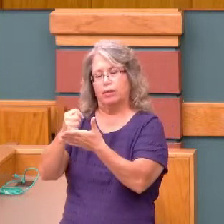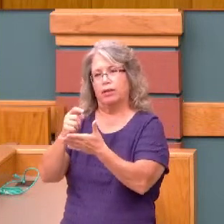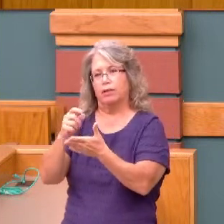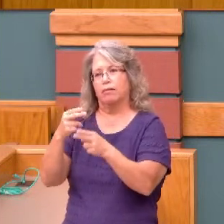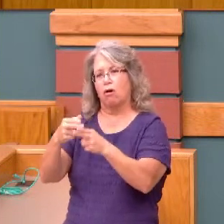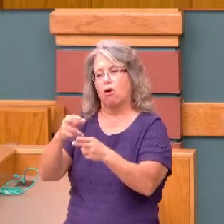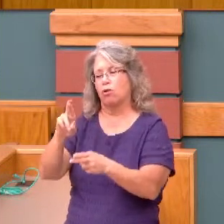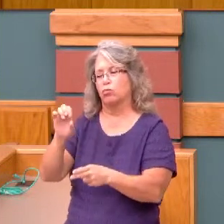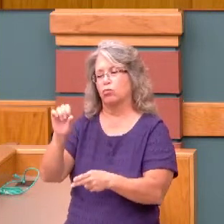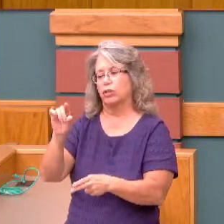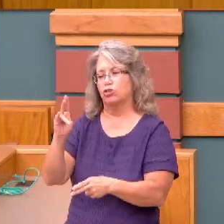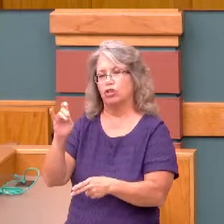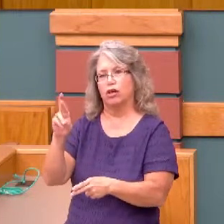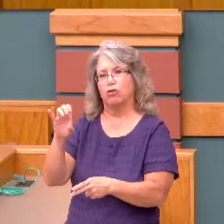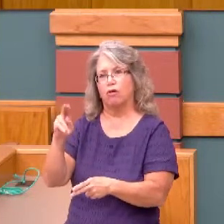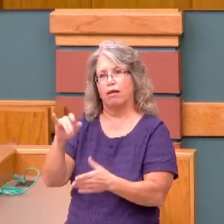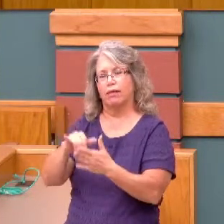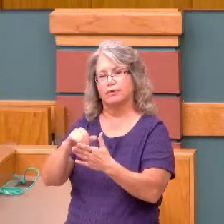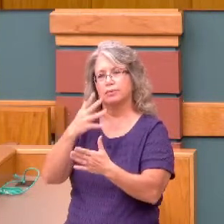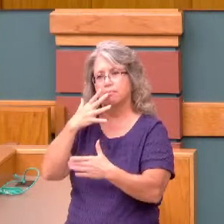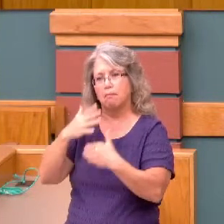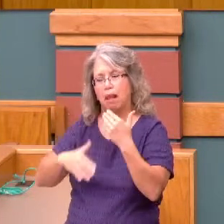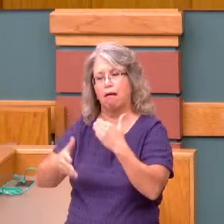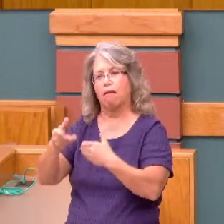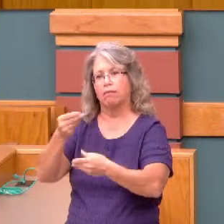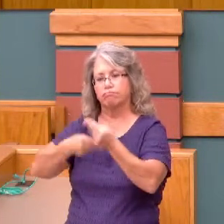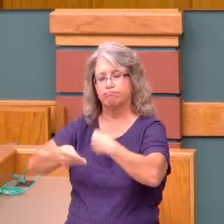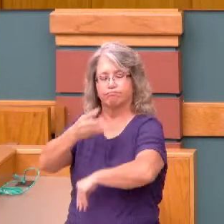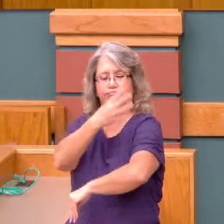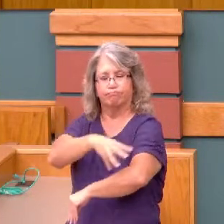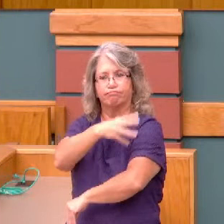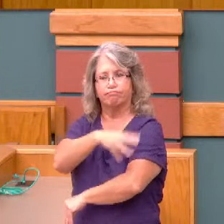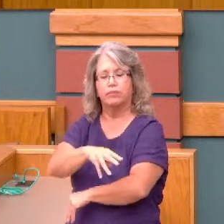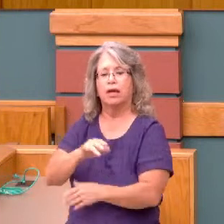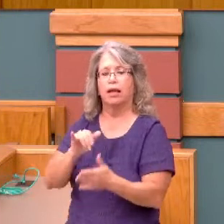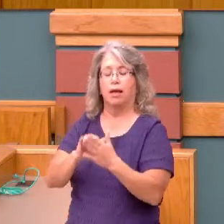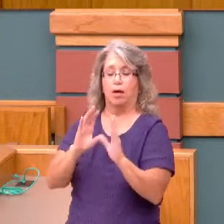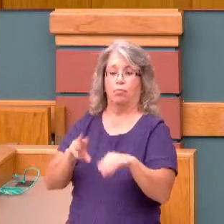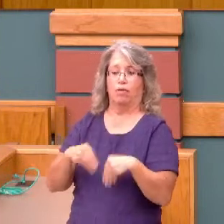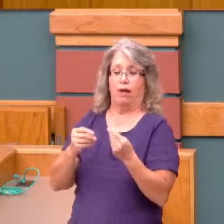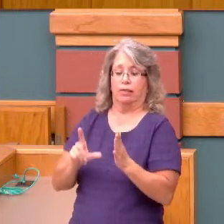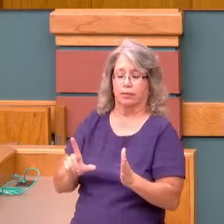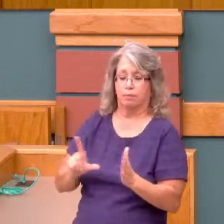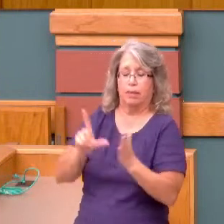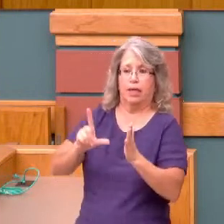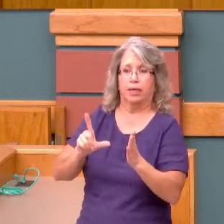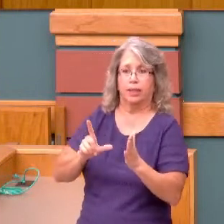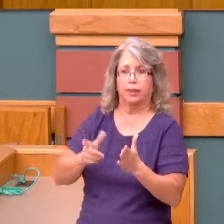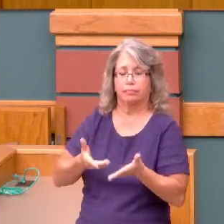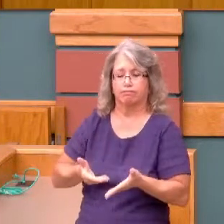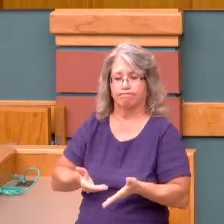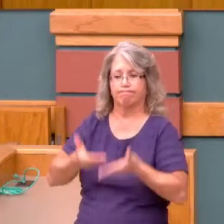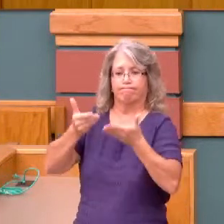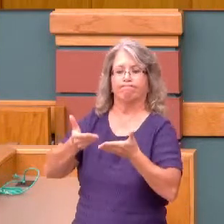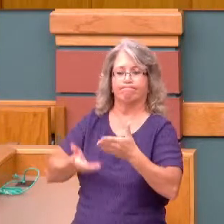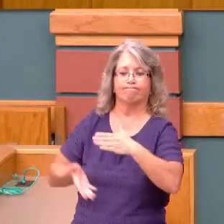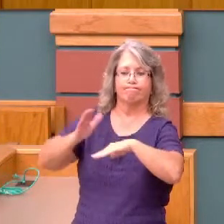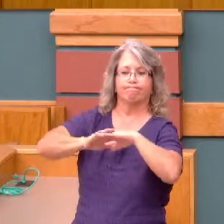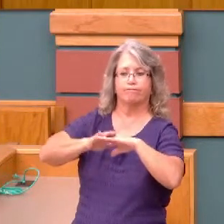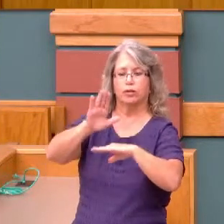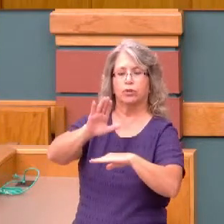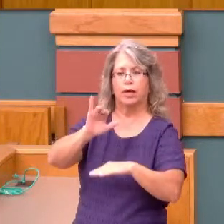a temporary but immediate boost to the immune system, which can help reduce chances that a person will